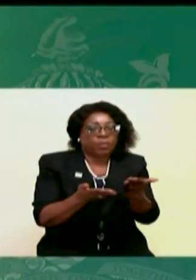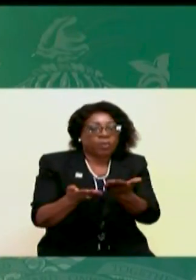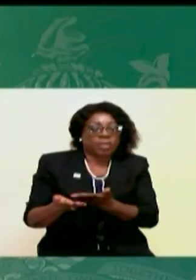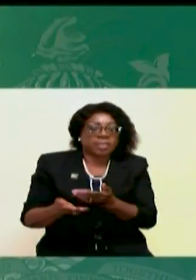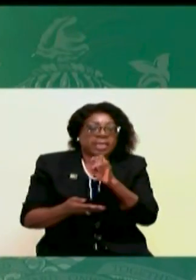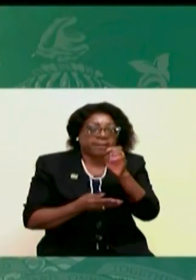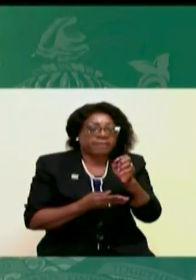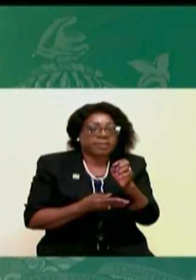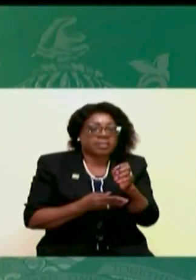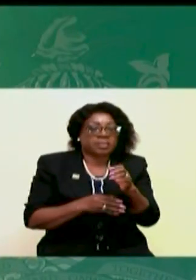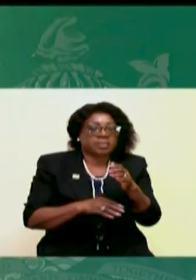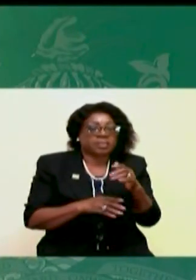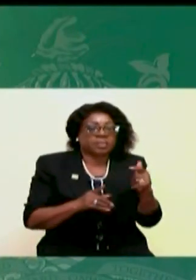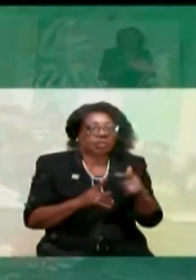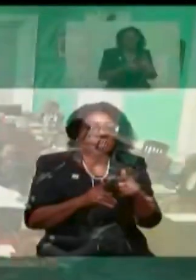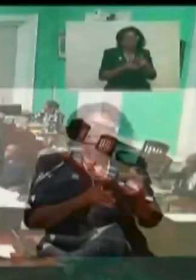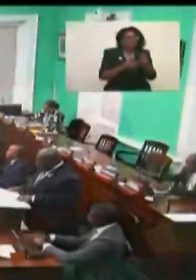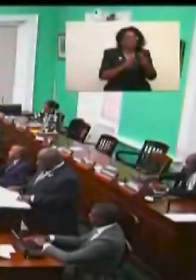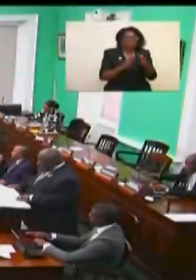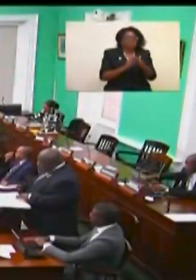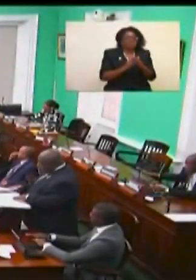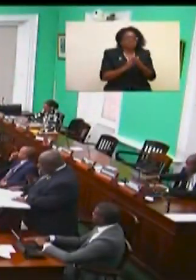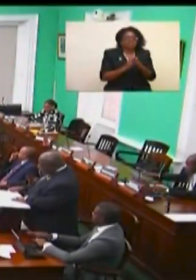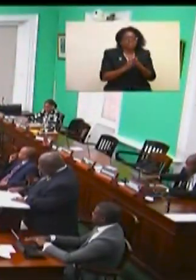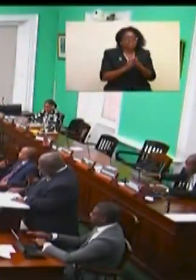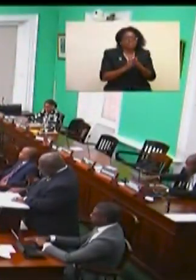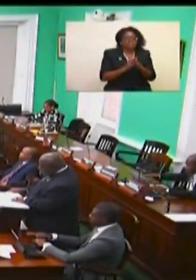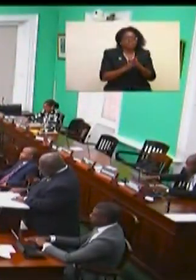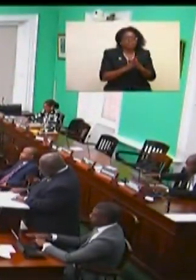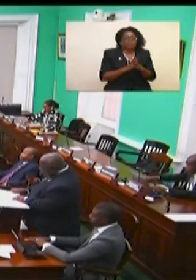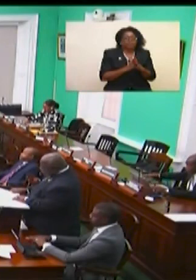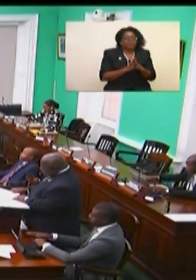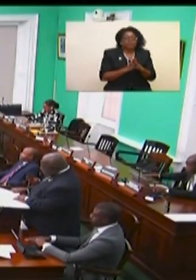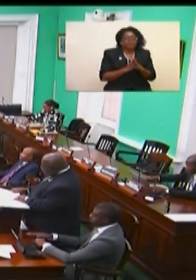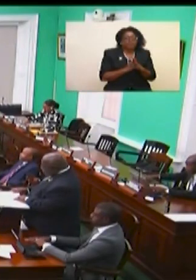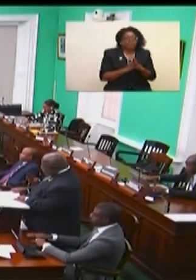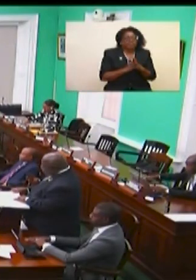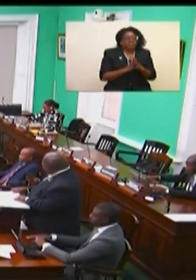Madam Speaker. Thank you, Honorable Member. Thank you, Honorable Member. Madam Speaker.